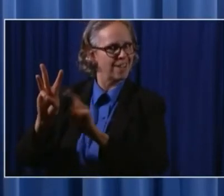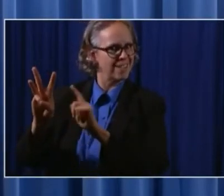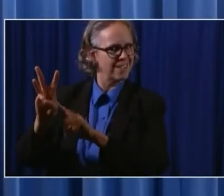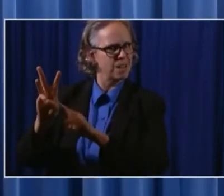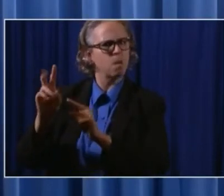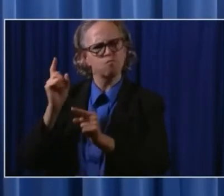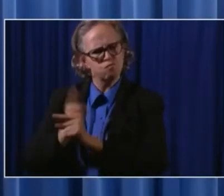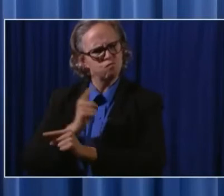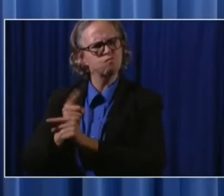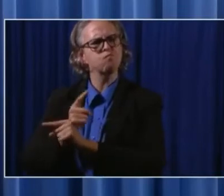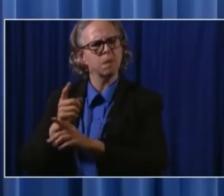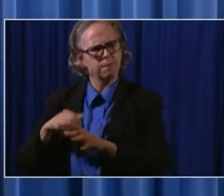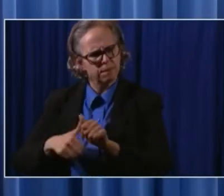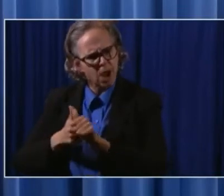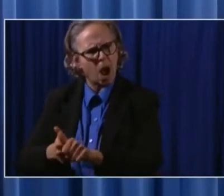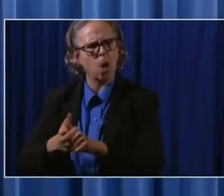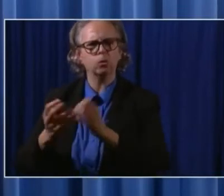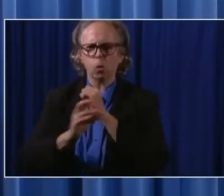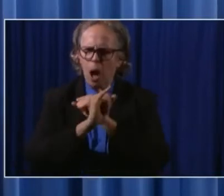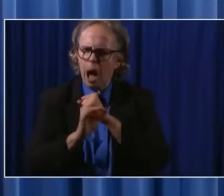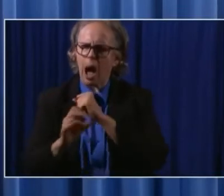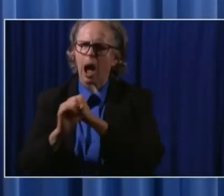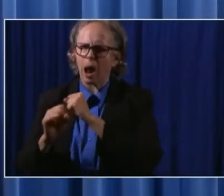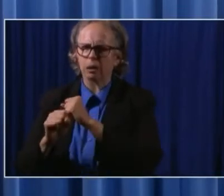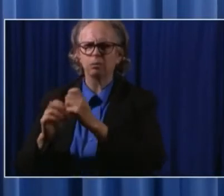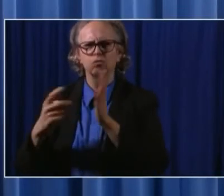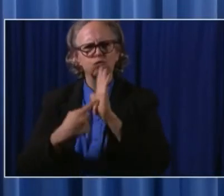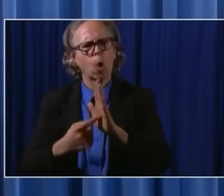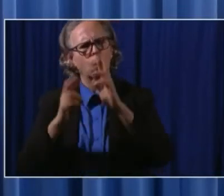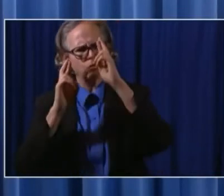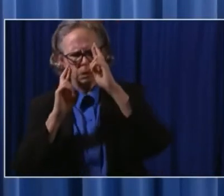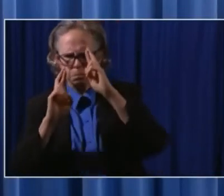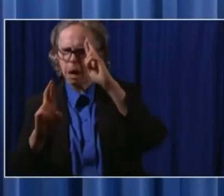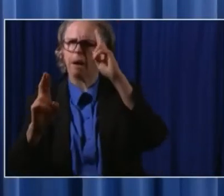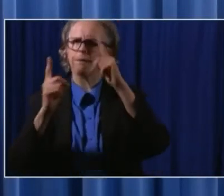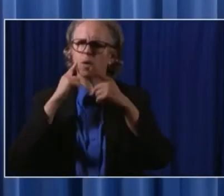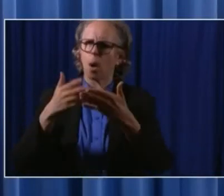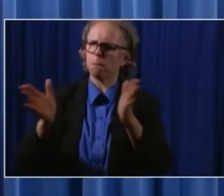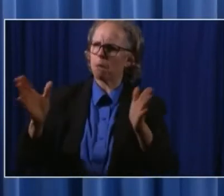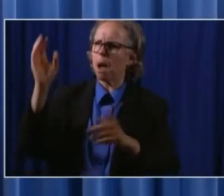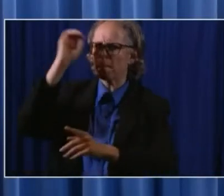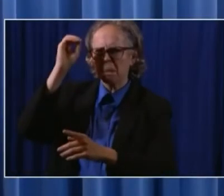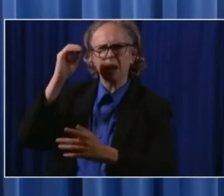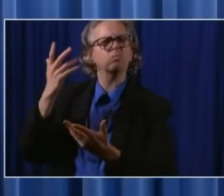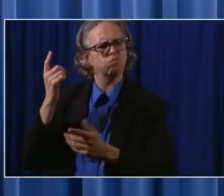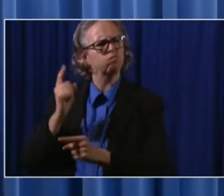proper way that has respect for the public, and that is proper.